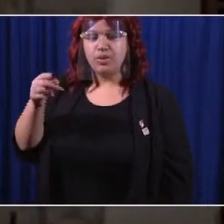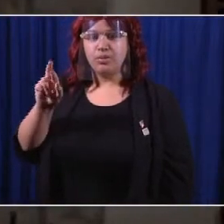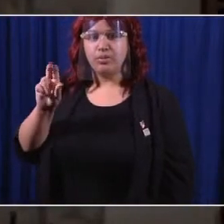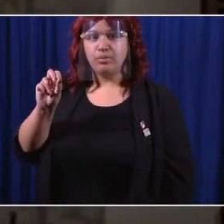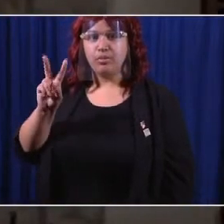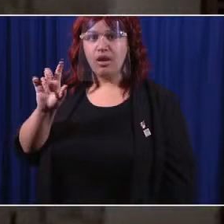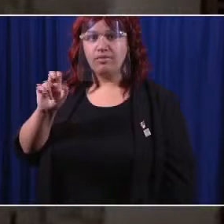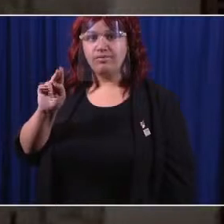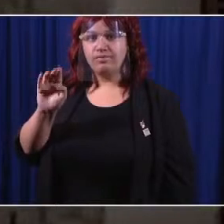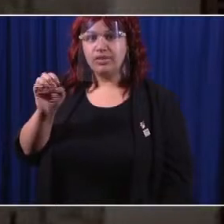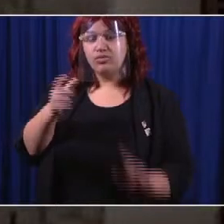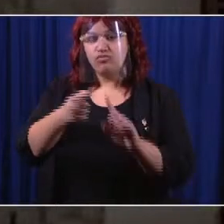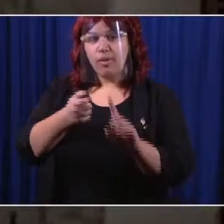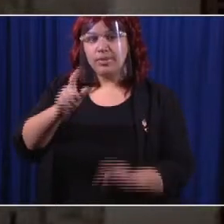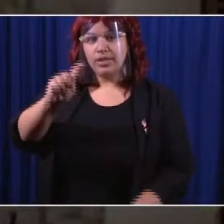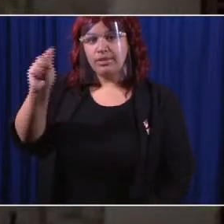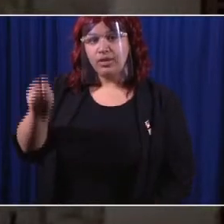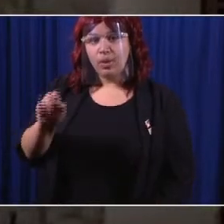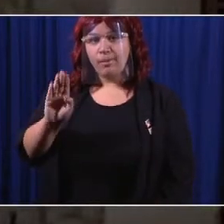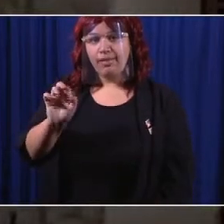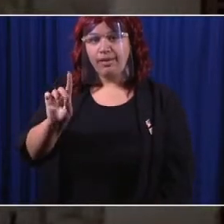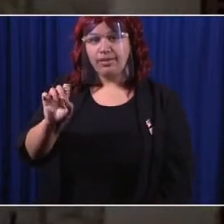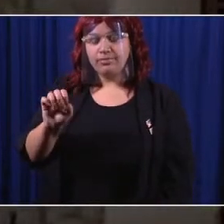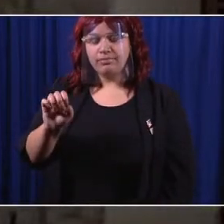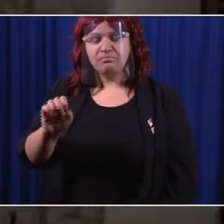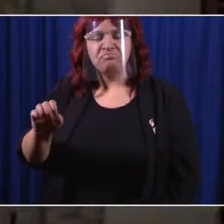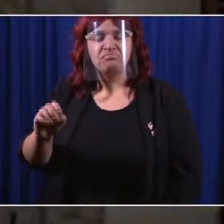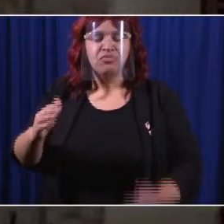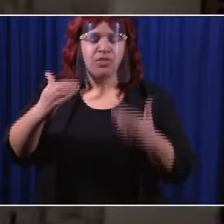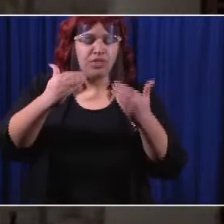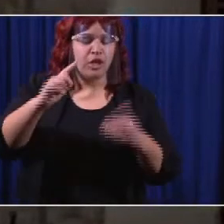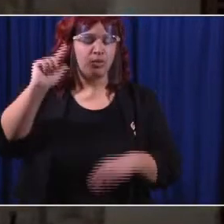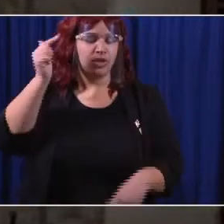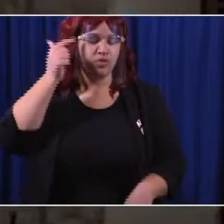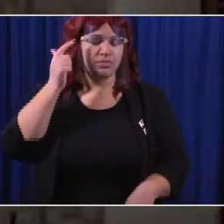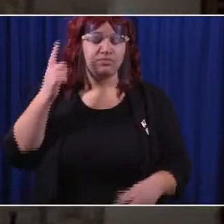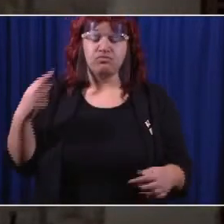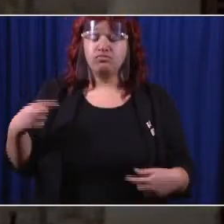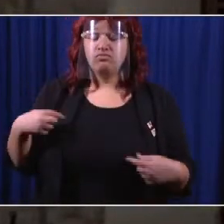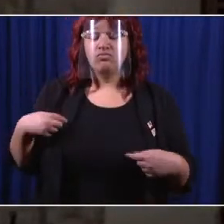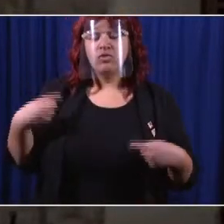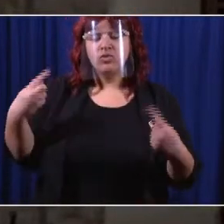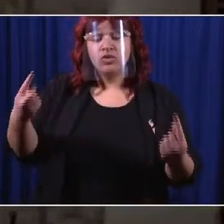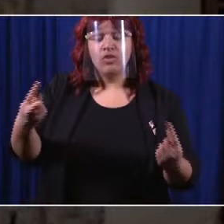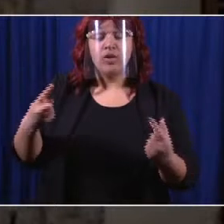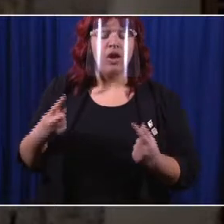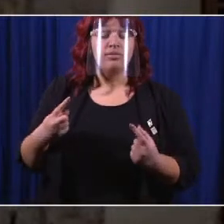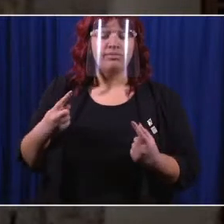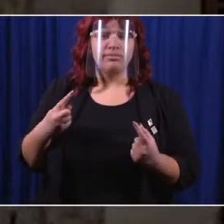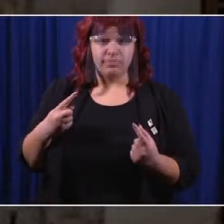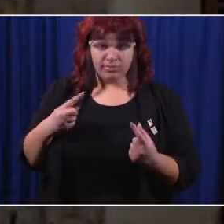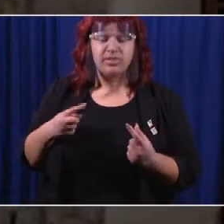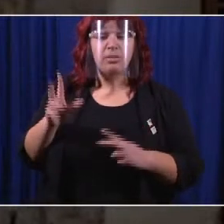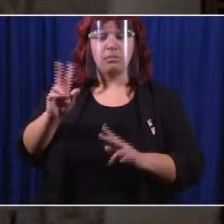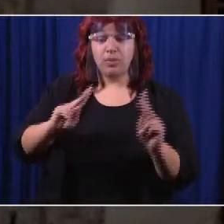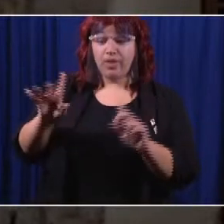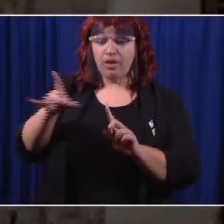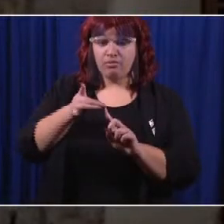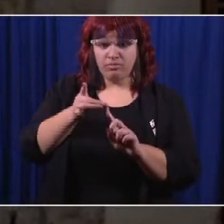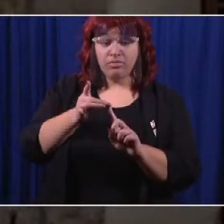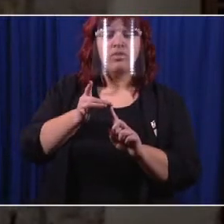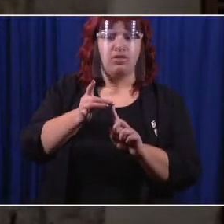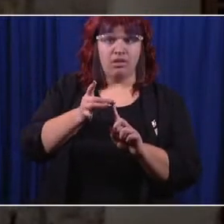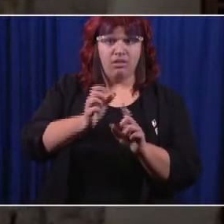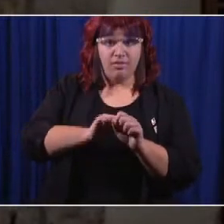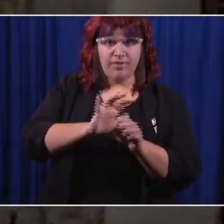this. So far, the deaths that we've been seeing have not been keeping pace with the increase in new cases. This